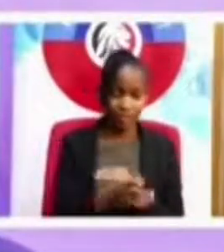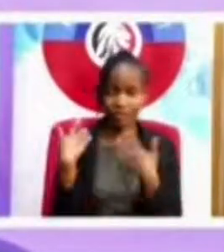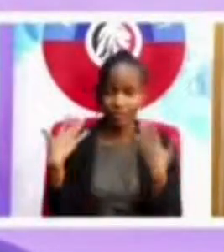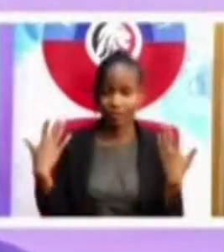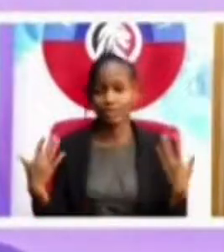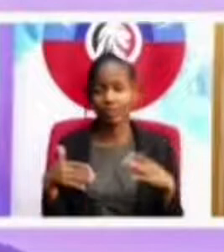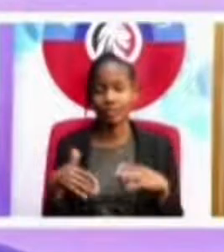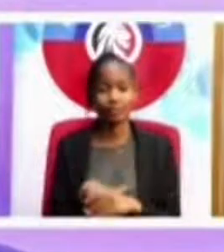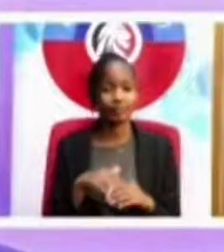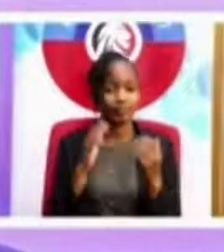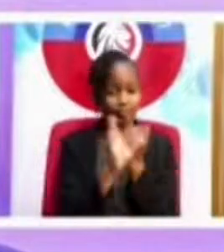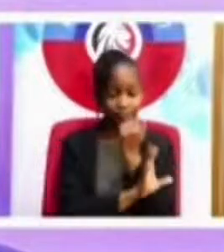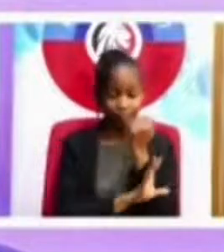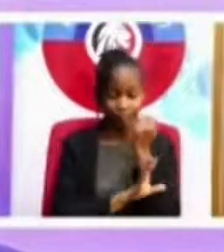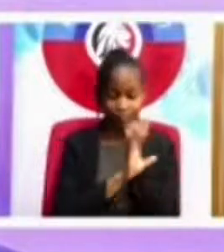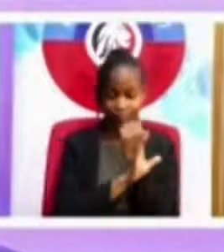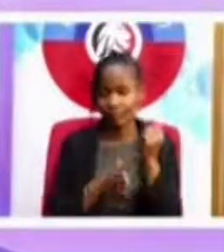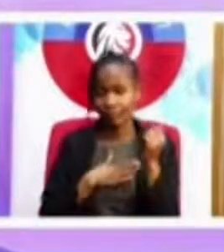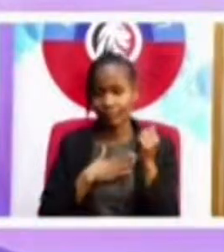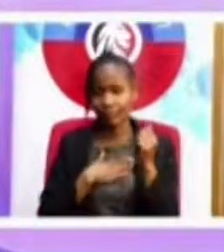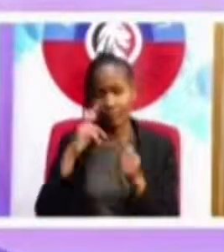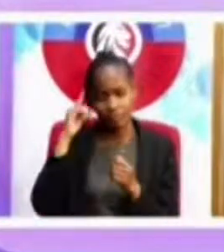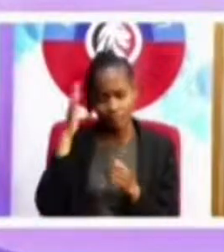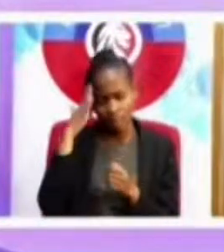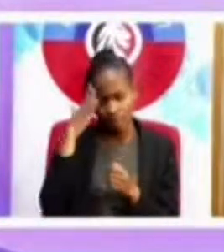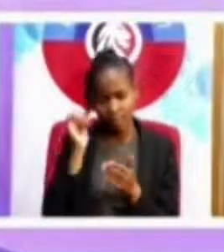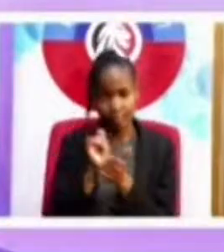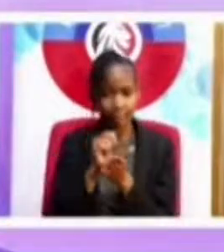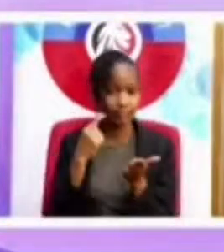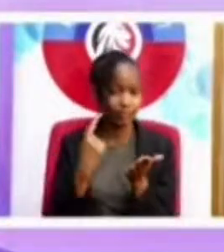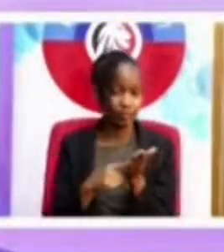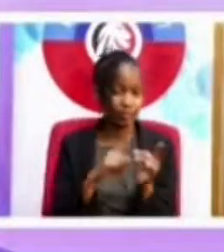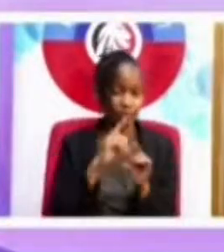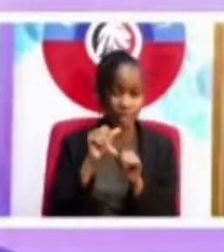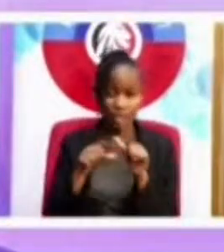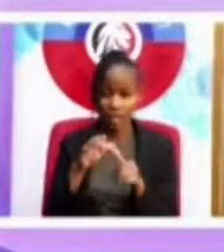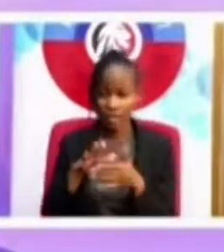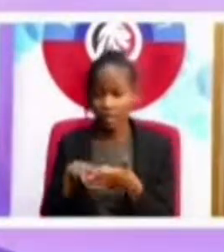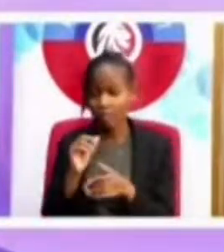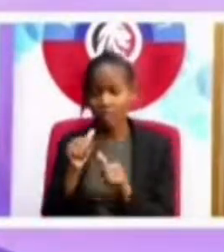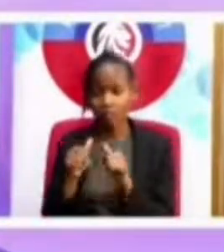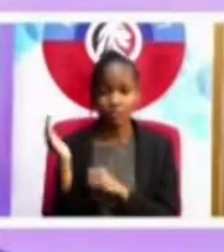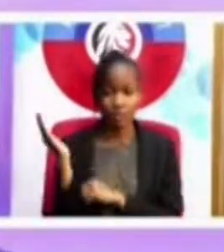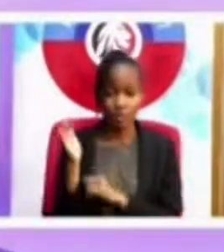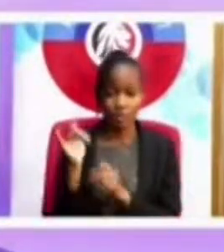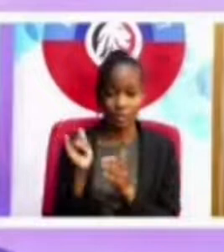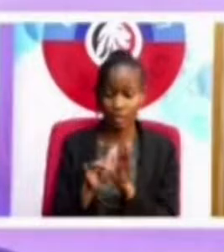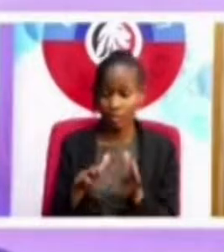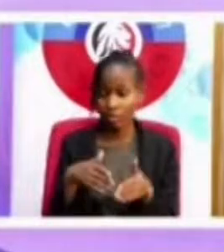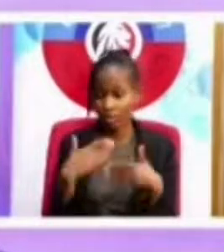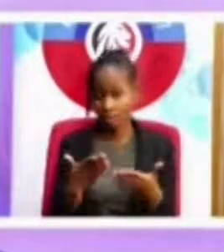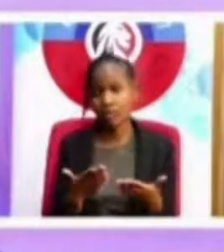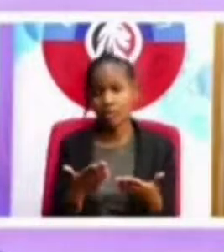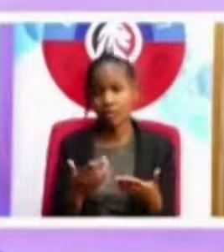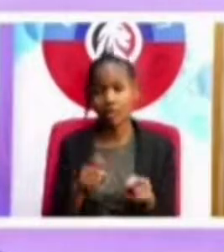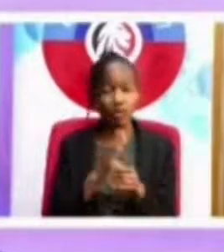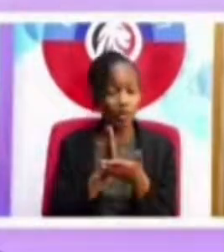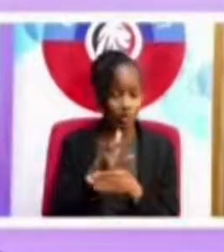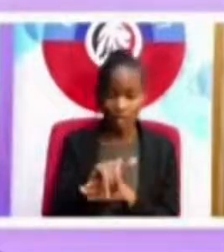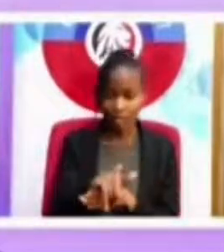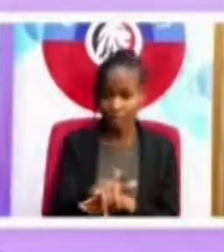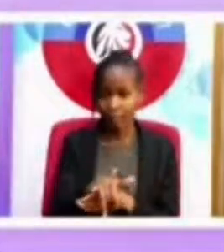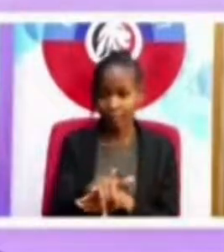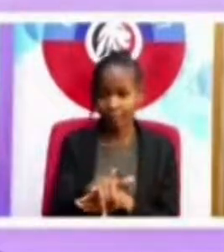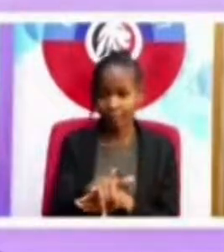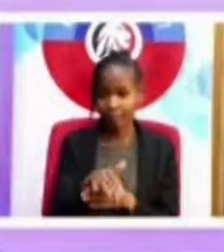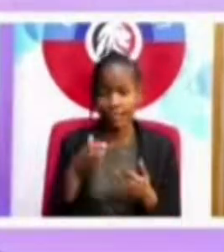I know Oecd Uganda has spoken a lot about the facilitation that we are doing to make sure that they have the goods